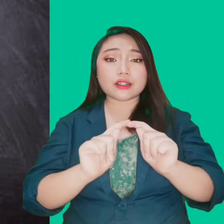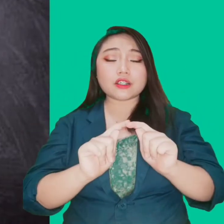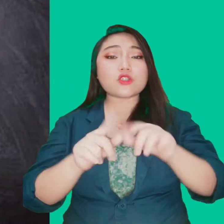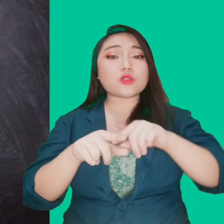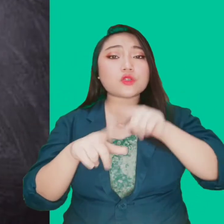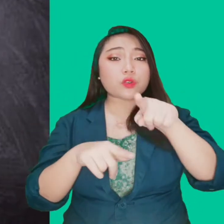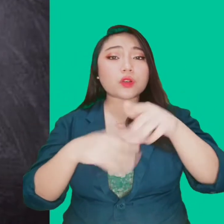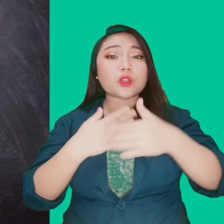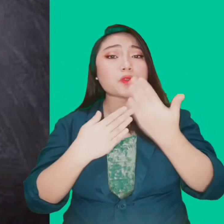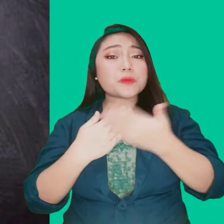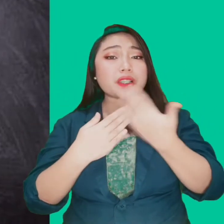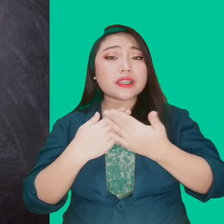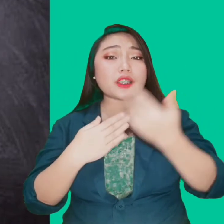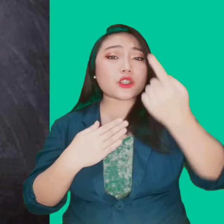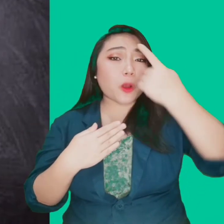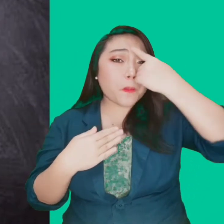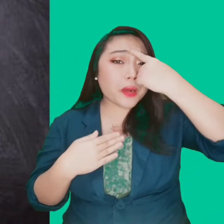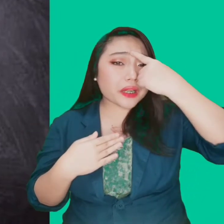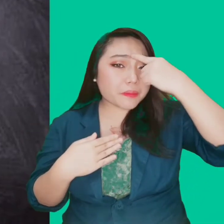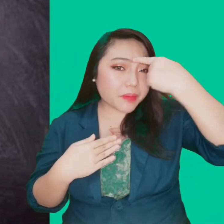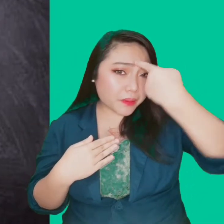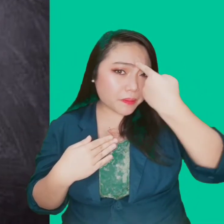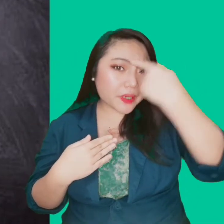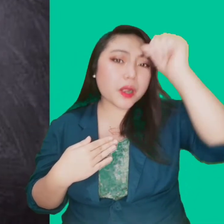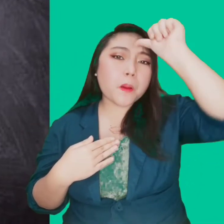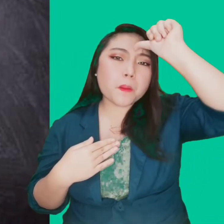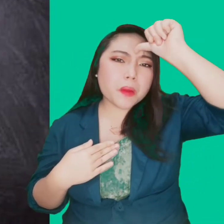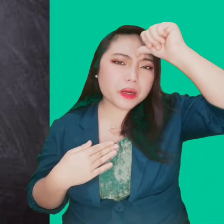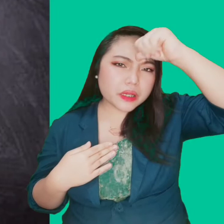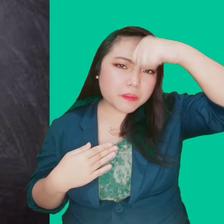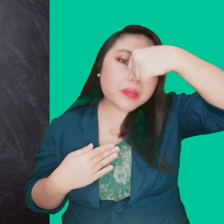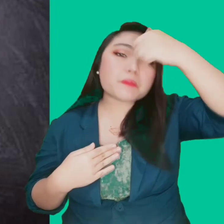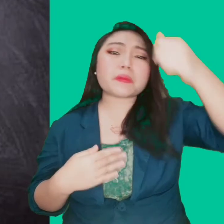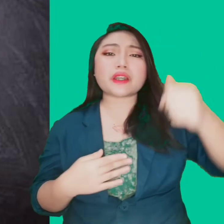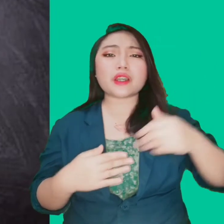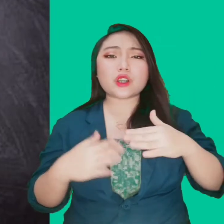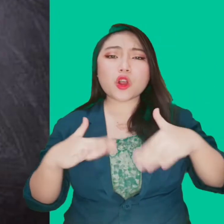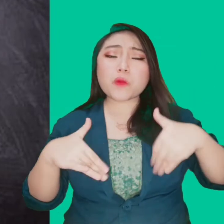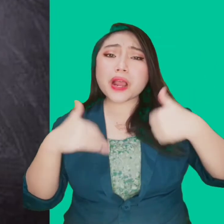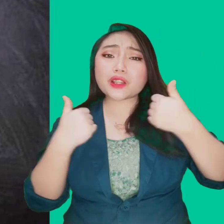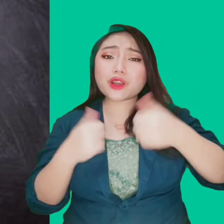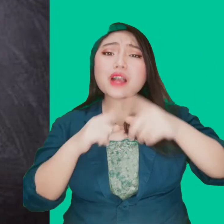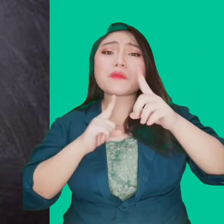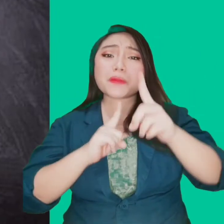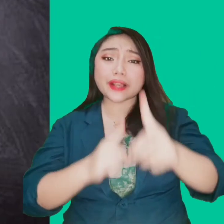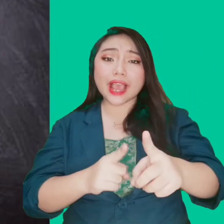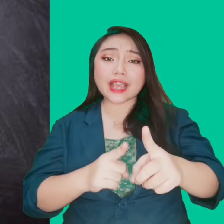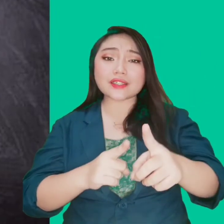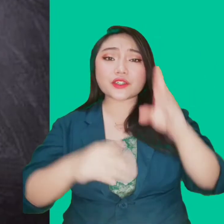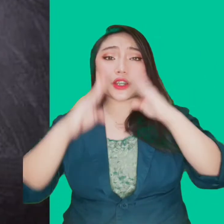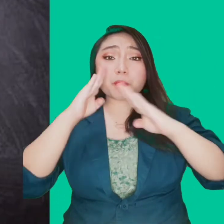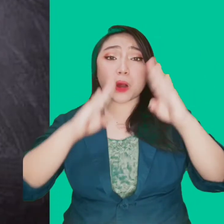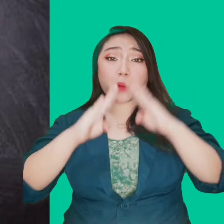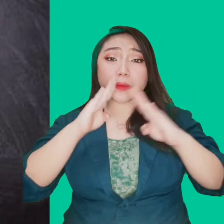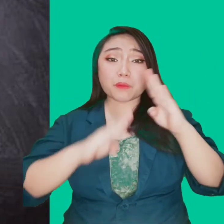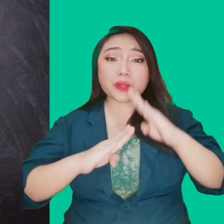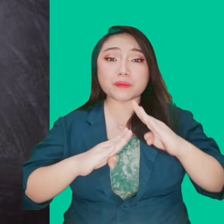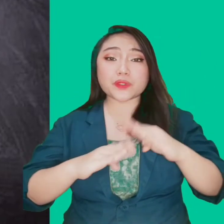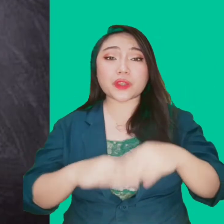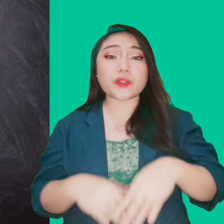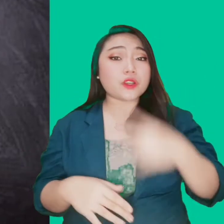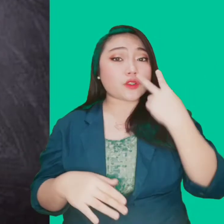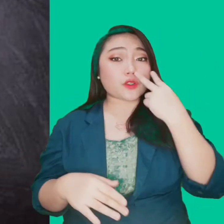We have what we call this triangle method for you to easily remember how to